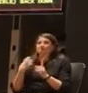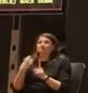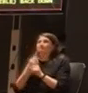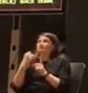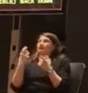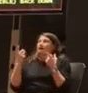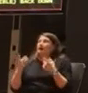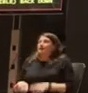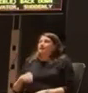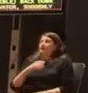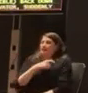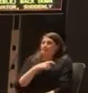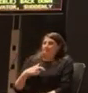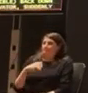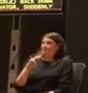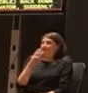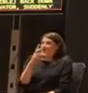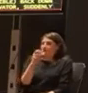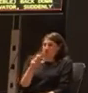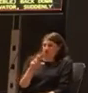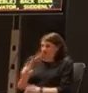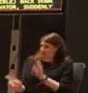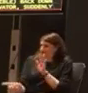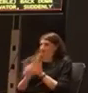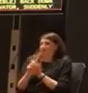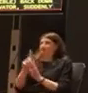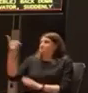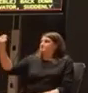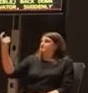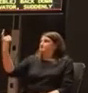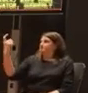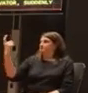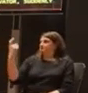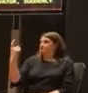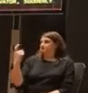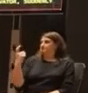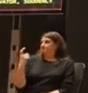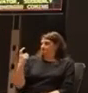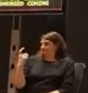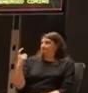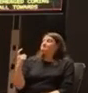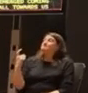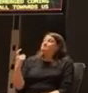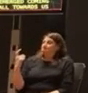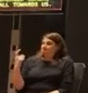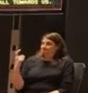suddenly the mayor emerged, coming down the hall toward us